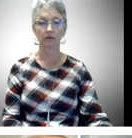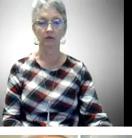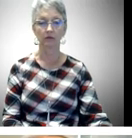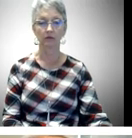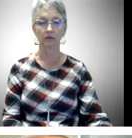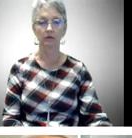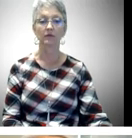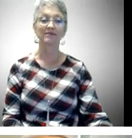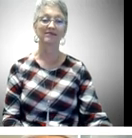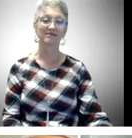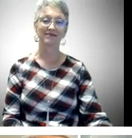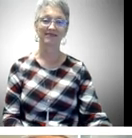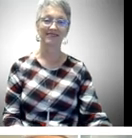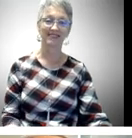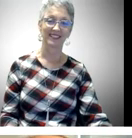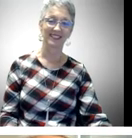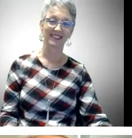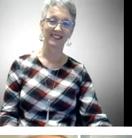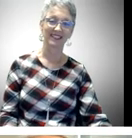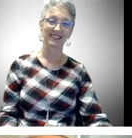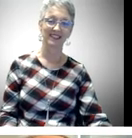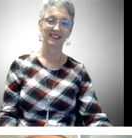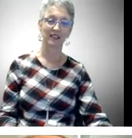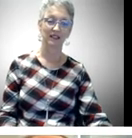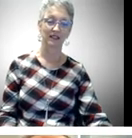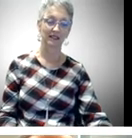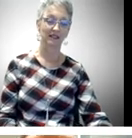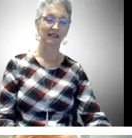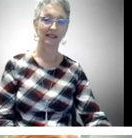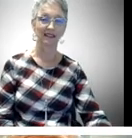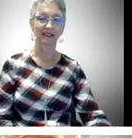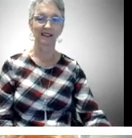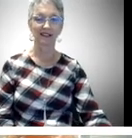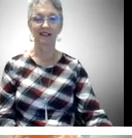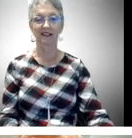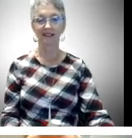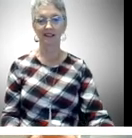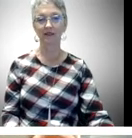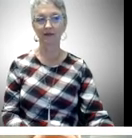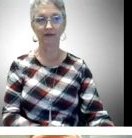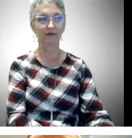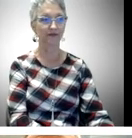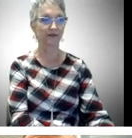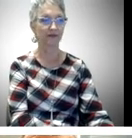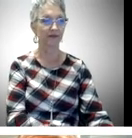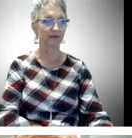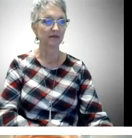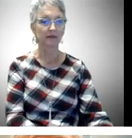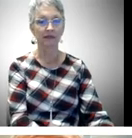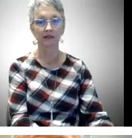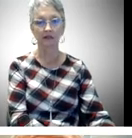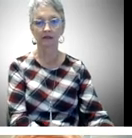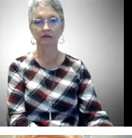bill number, which makes no sense because each session it's hard to find the bills. And